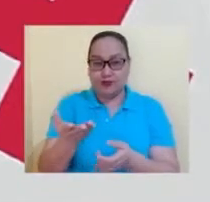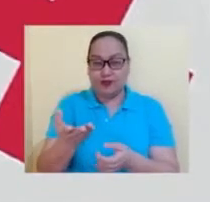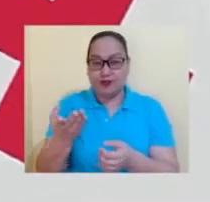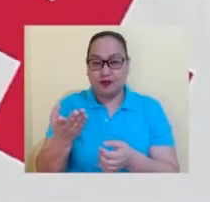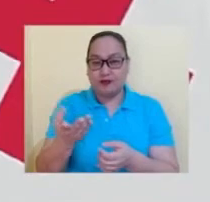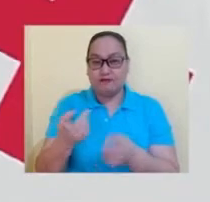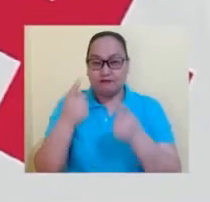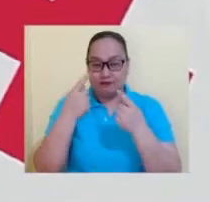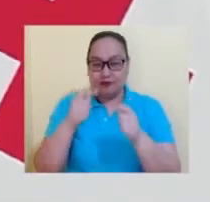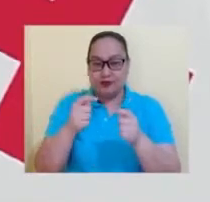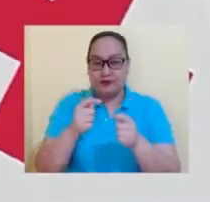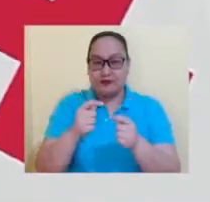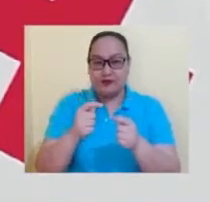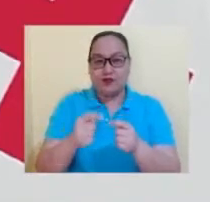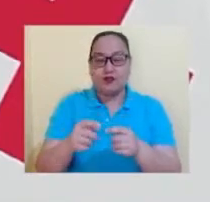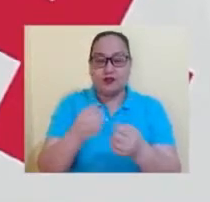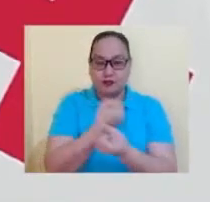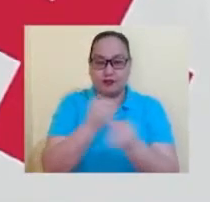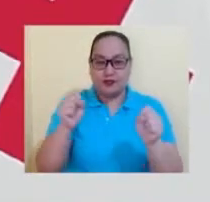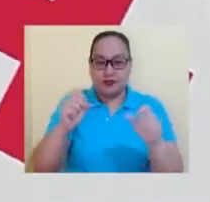today and save lives.